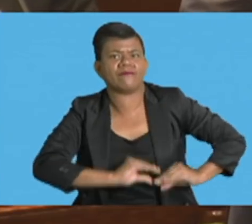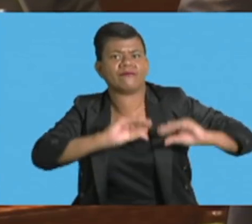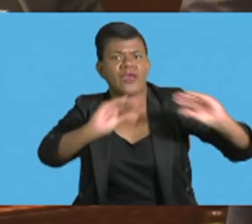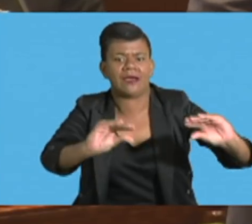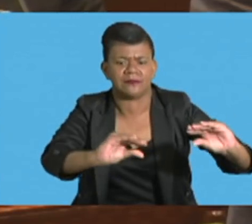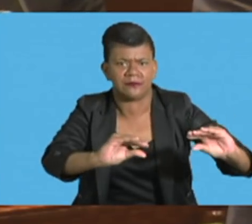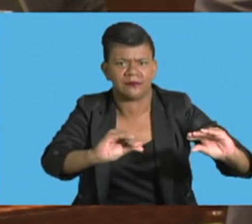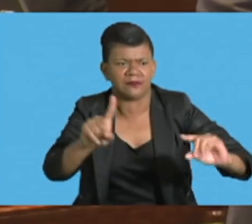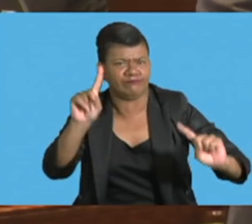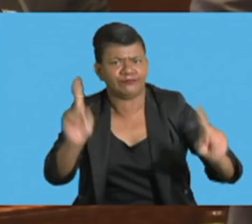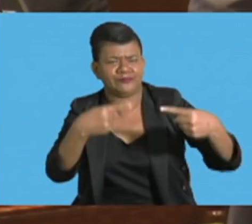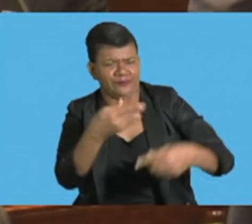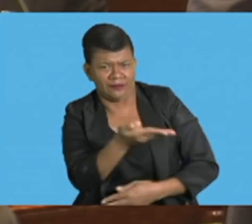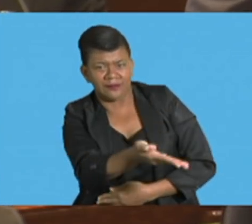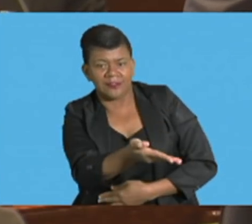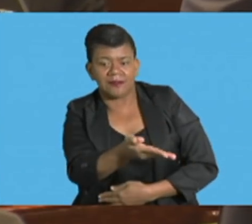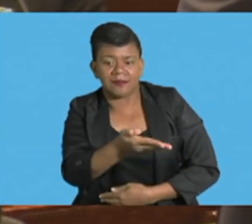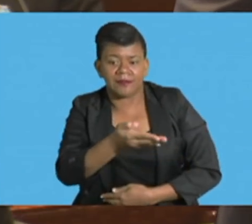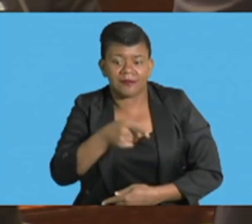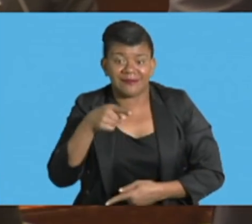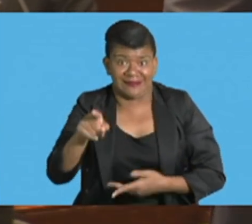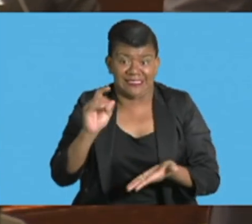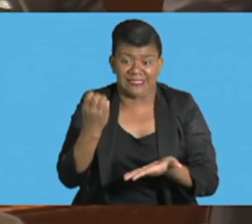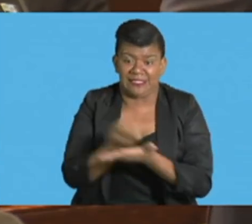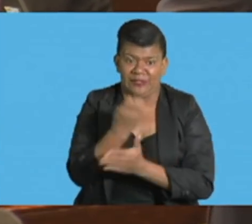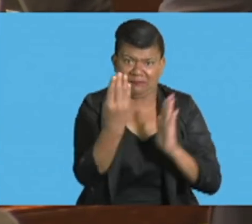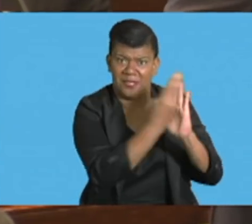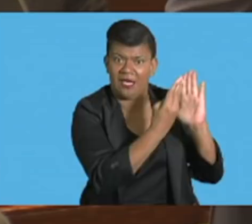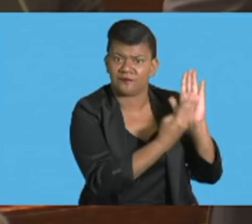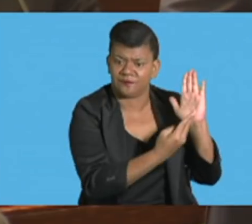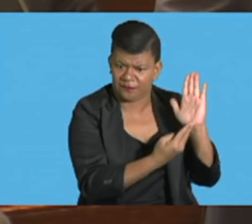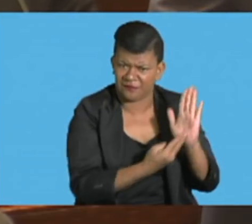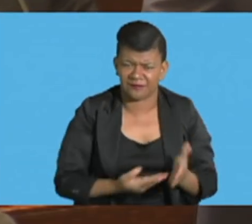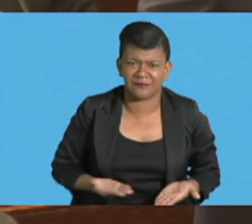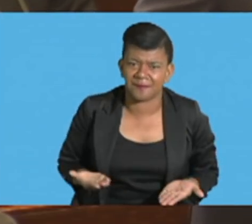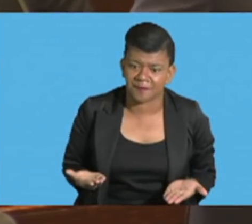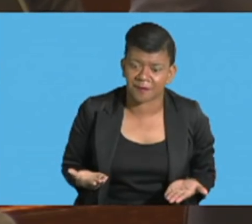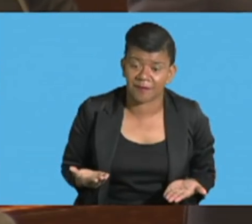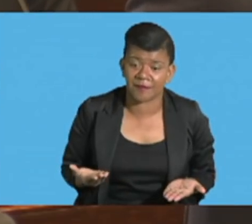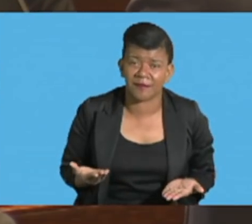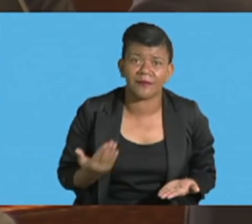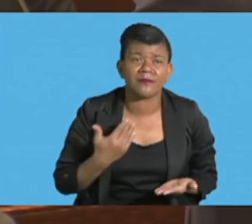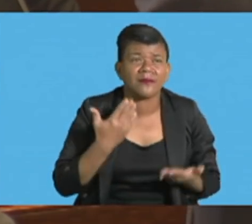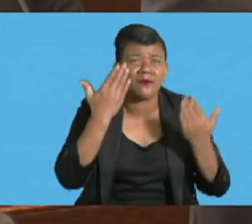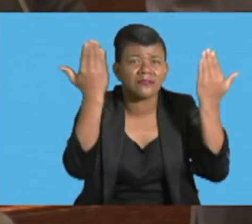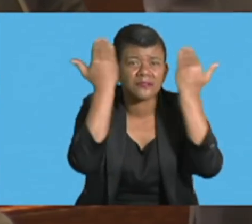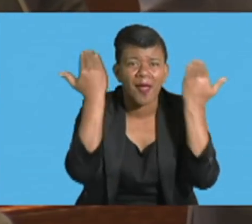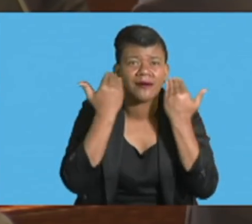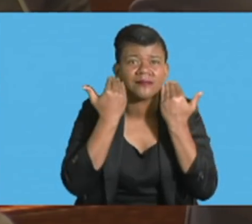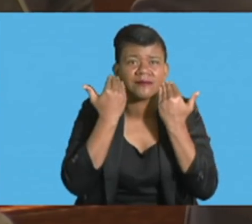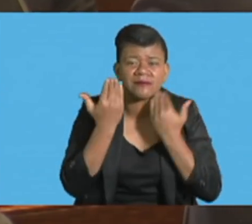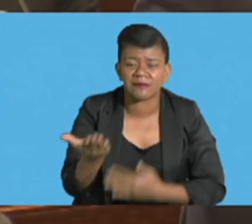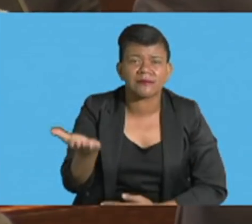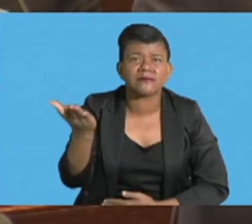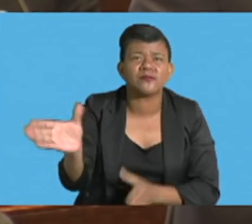grew. I think it's clear, Mr. Speaker, that Honorable Prasad and his colleagues on the other side of